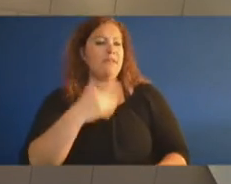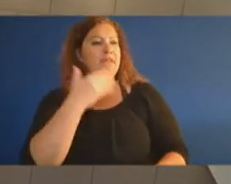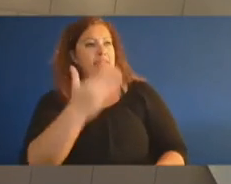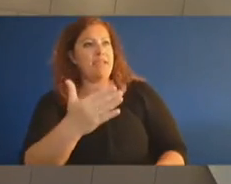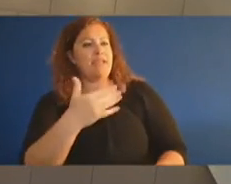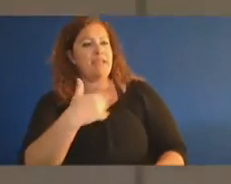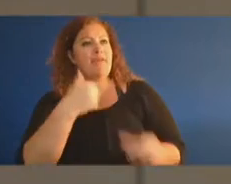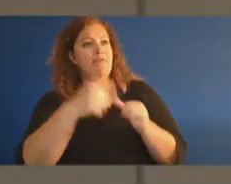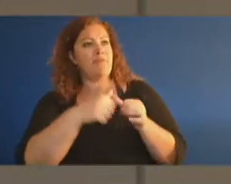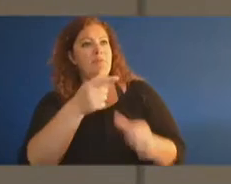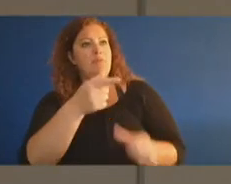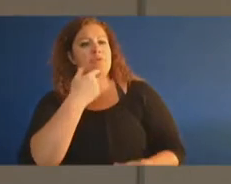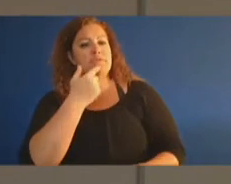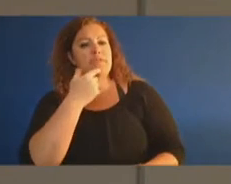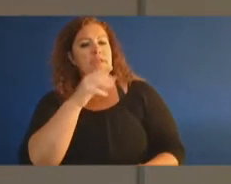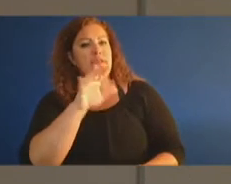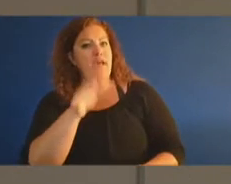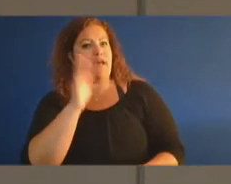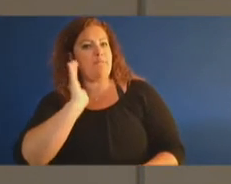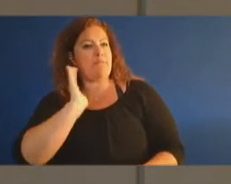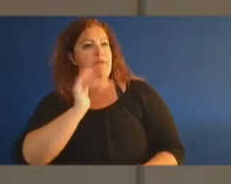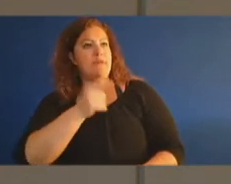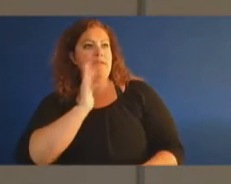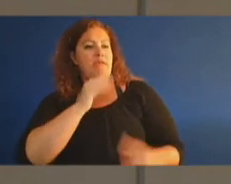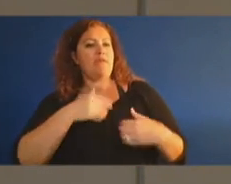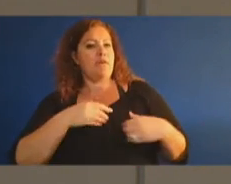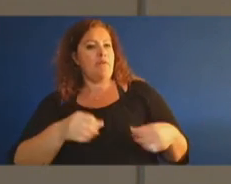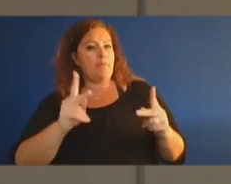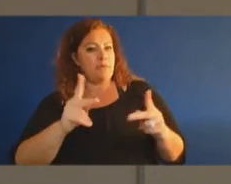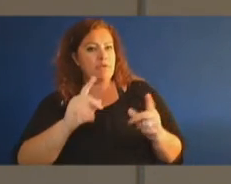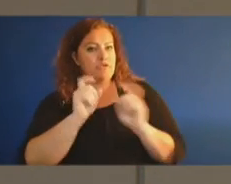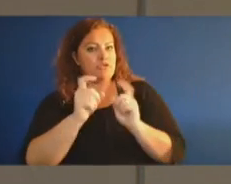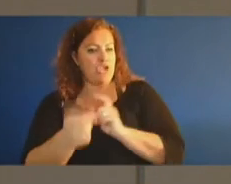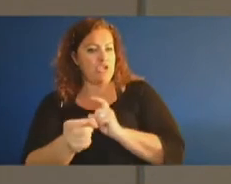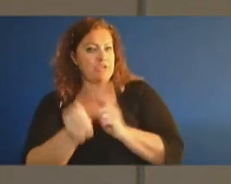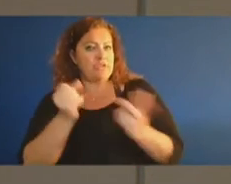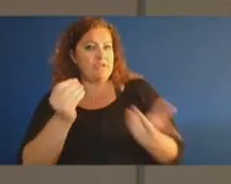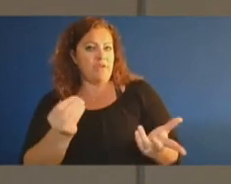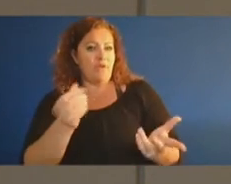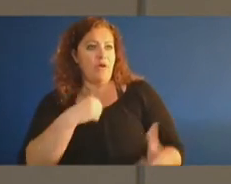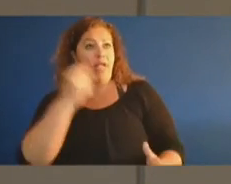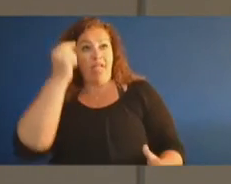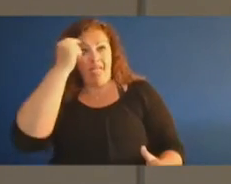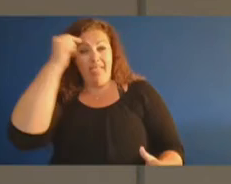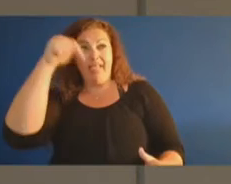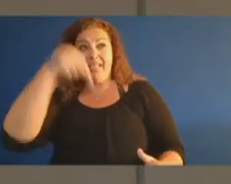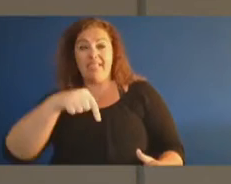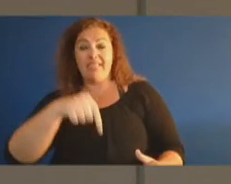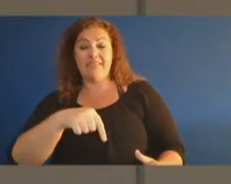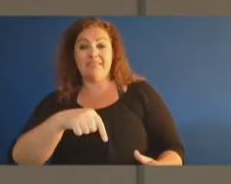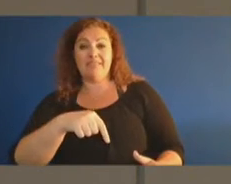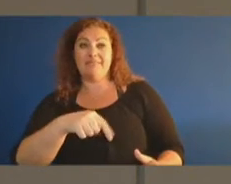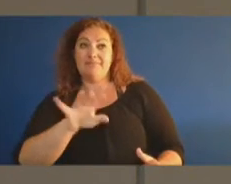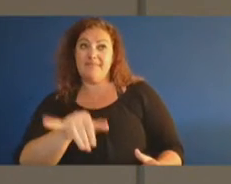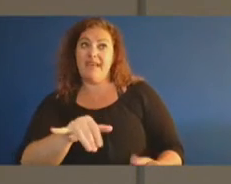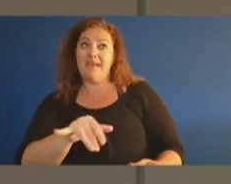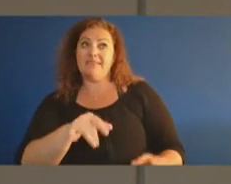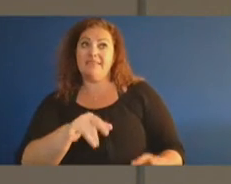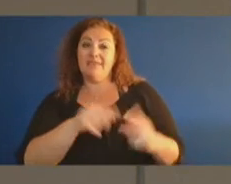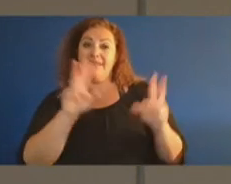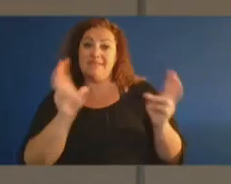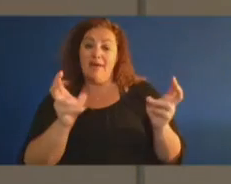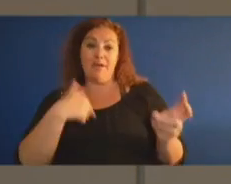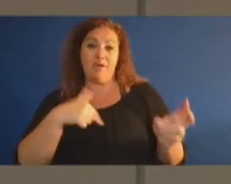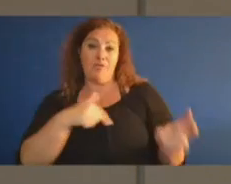you know back then that this there would be opportunity to make changes so I think this is um an area if we as Council